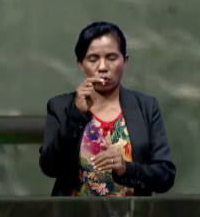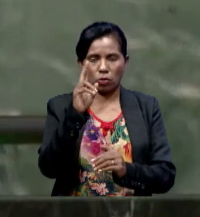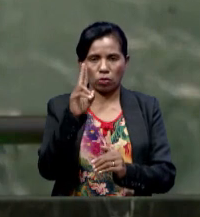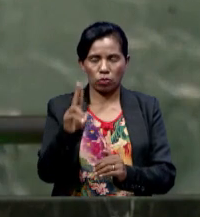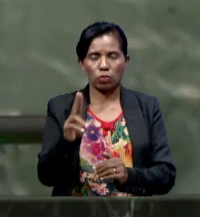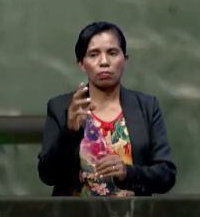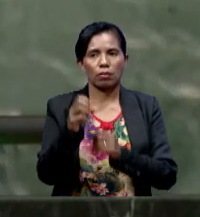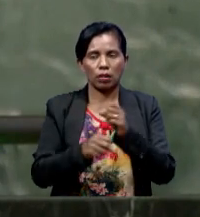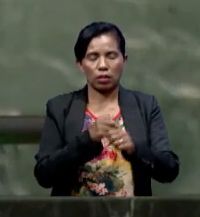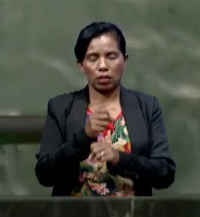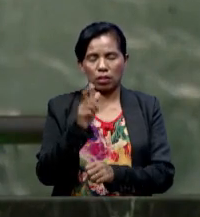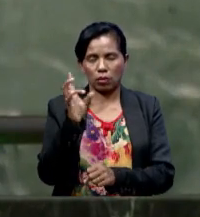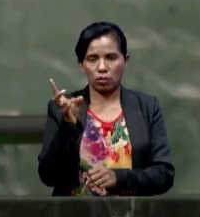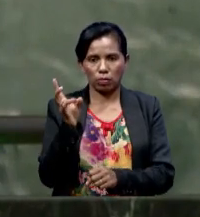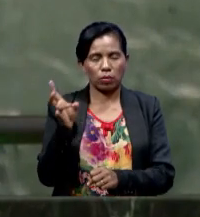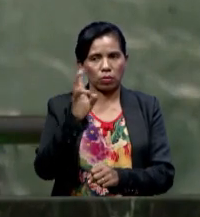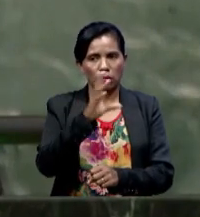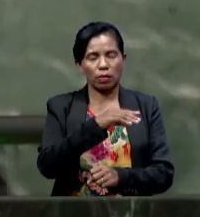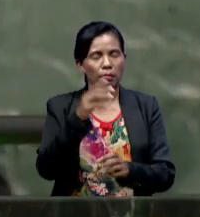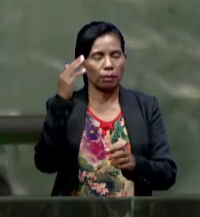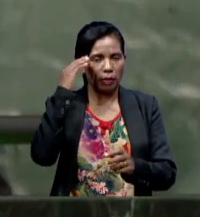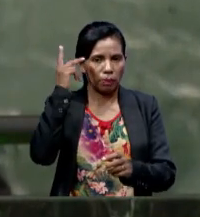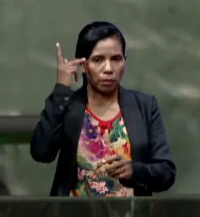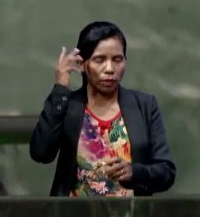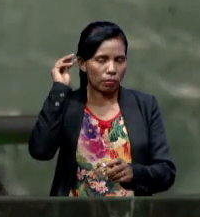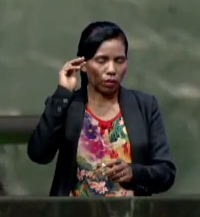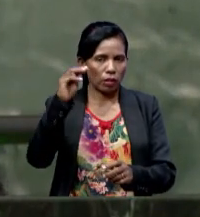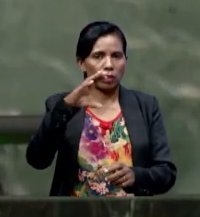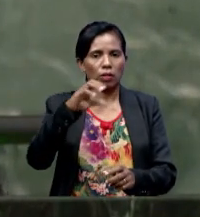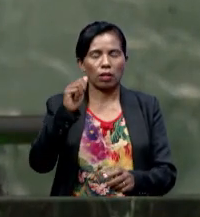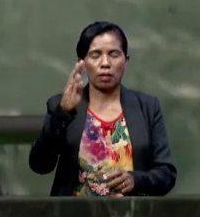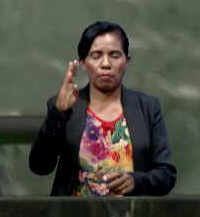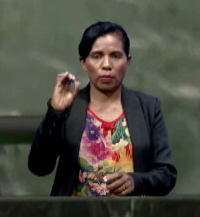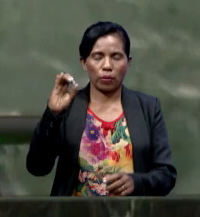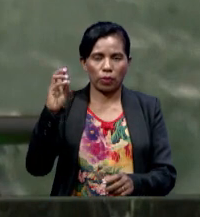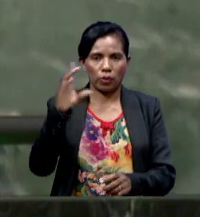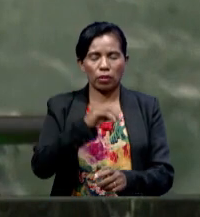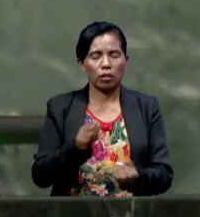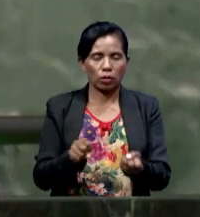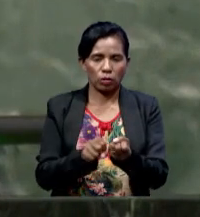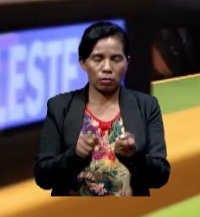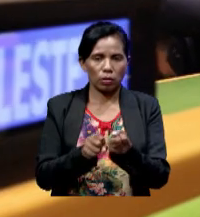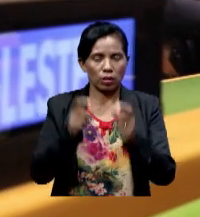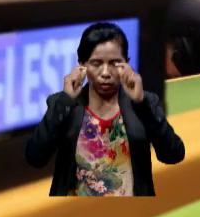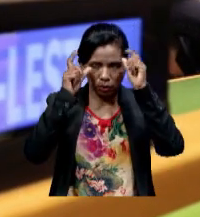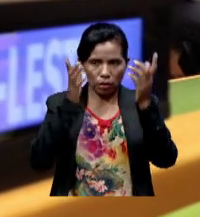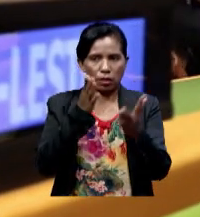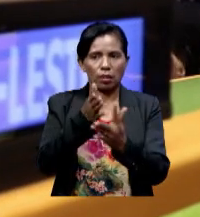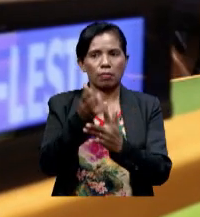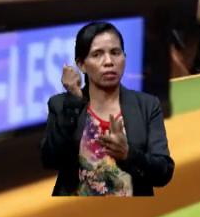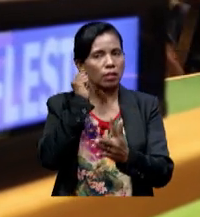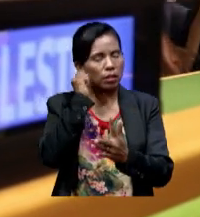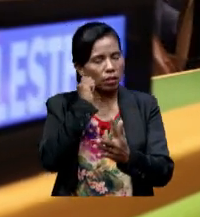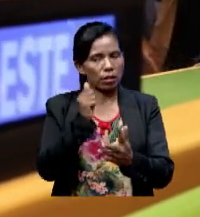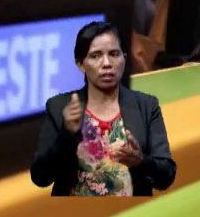resen hitu, primeiro-ministro Cambodia, Hun Sen, declara Cambodia apoio adezaun Timor-Leste ba ASEAN, hori sai membro